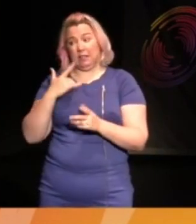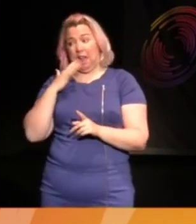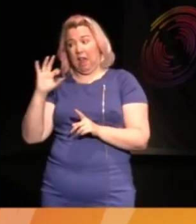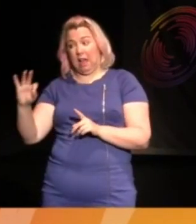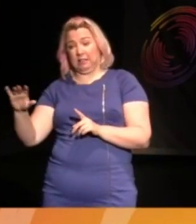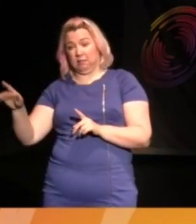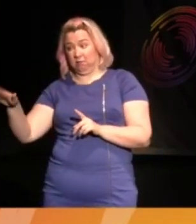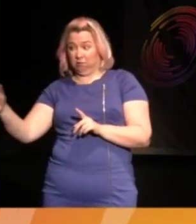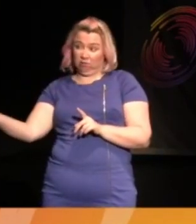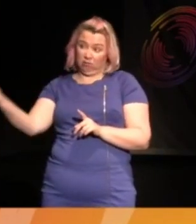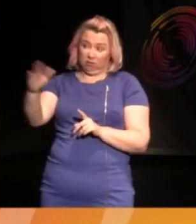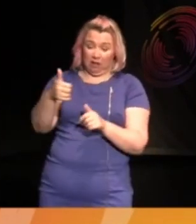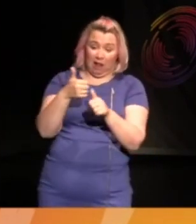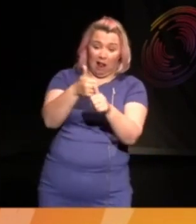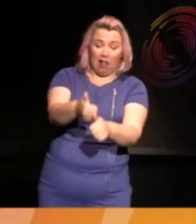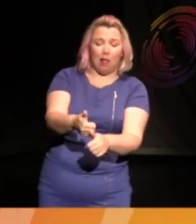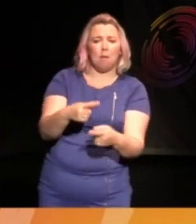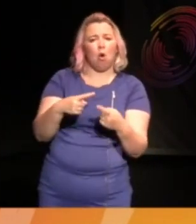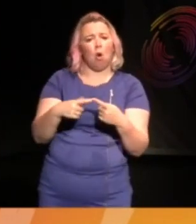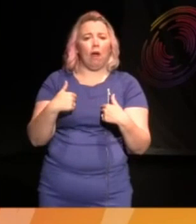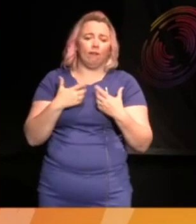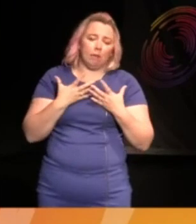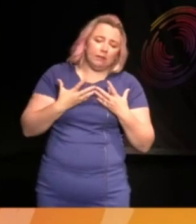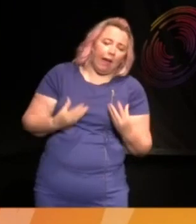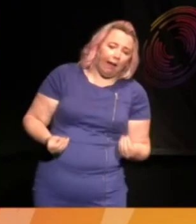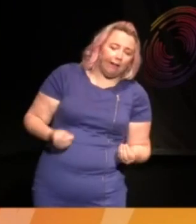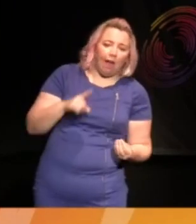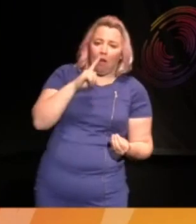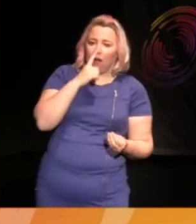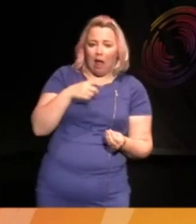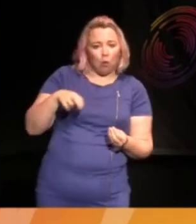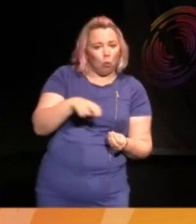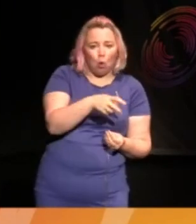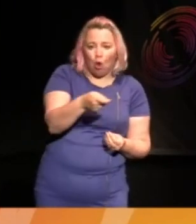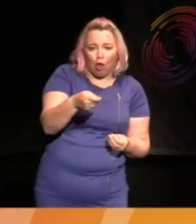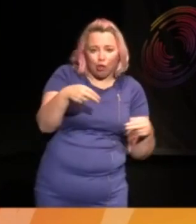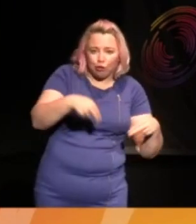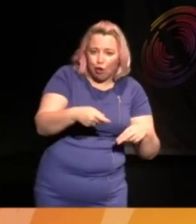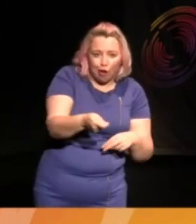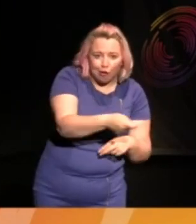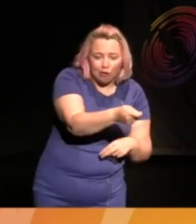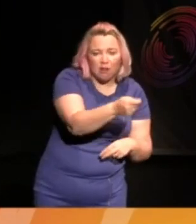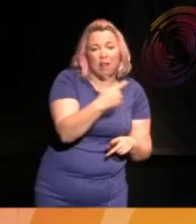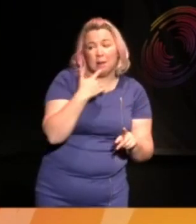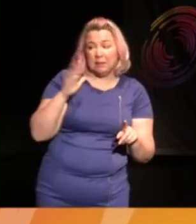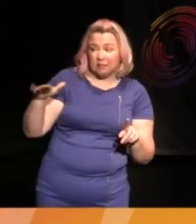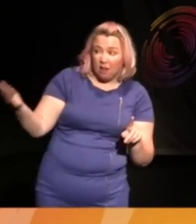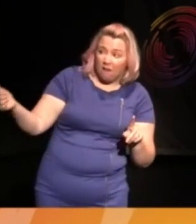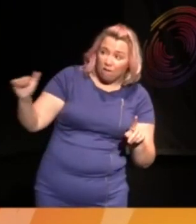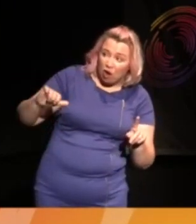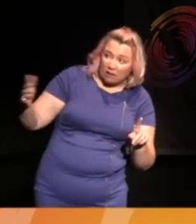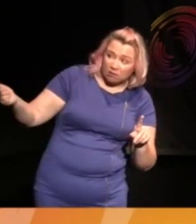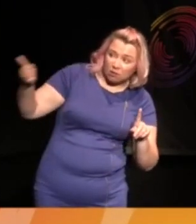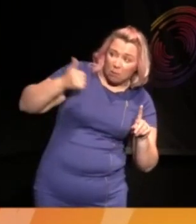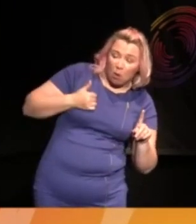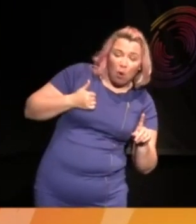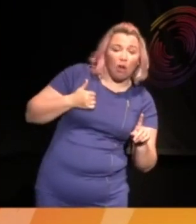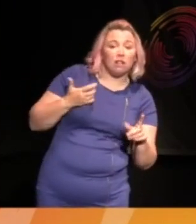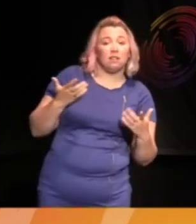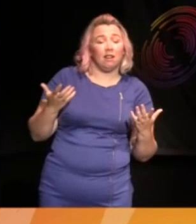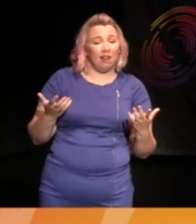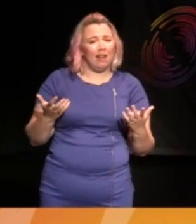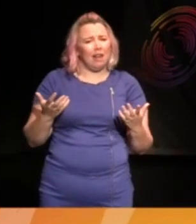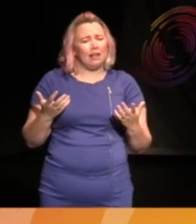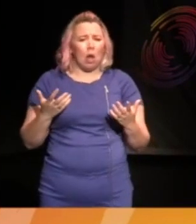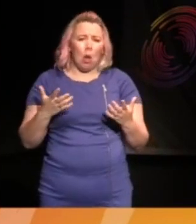me or come and take my dog out for me. So there's things where you can just pick one issue and go and serve people